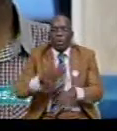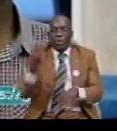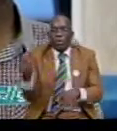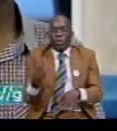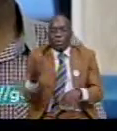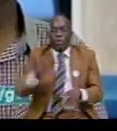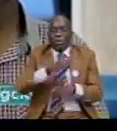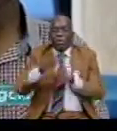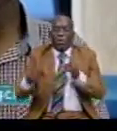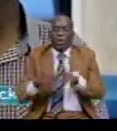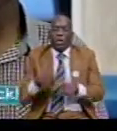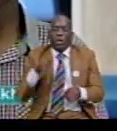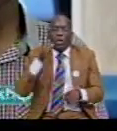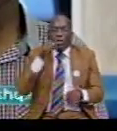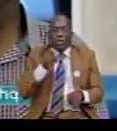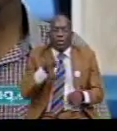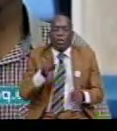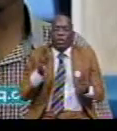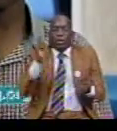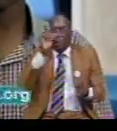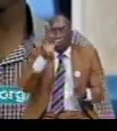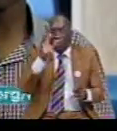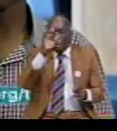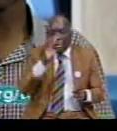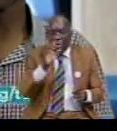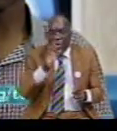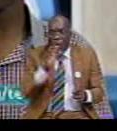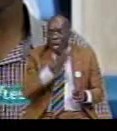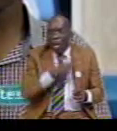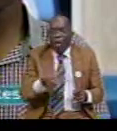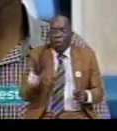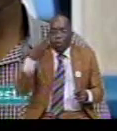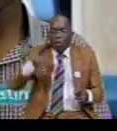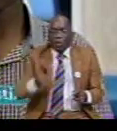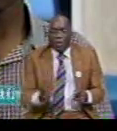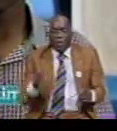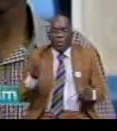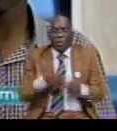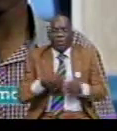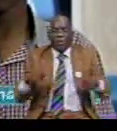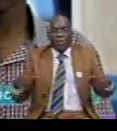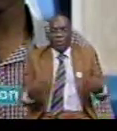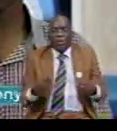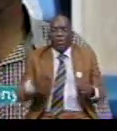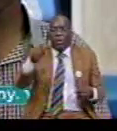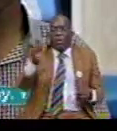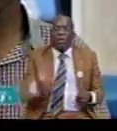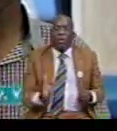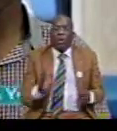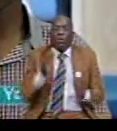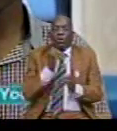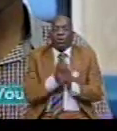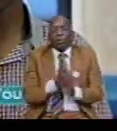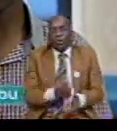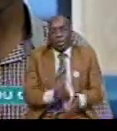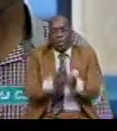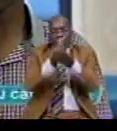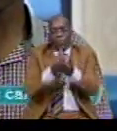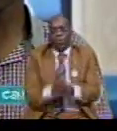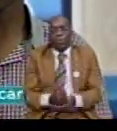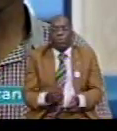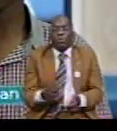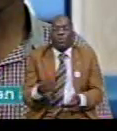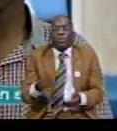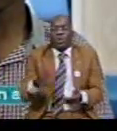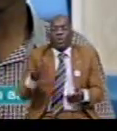it. My brethren, I was still in that pain, but I was bearing it. I said, God, just help me. So I went to